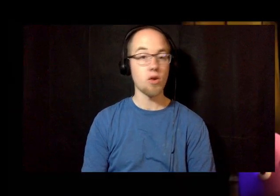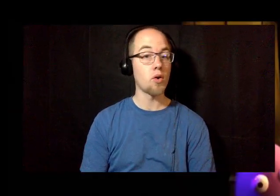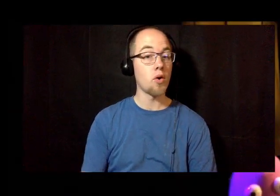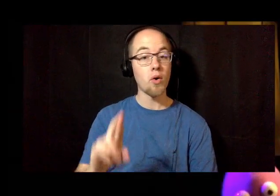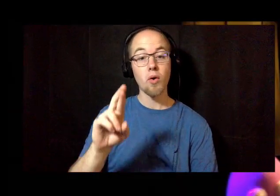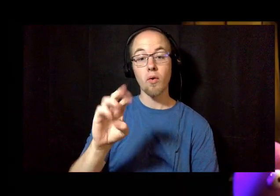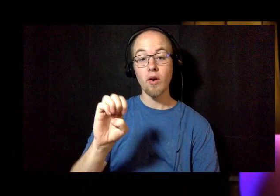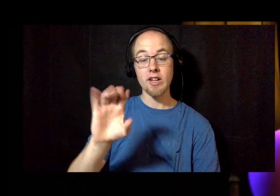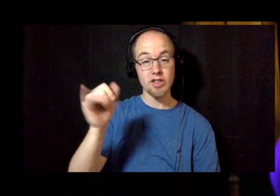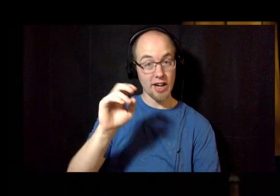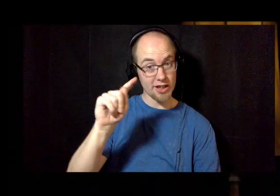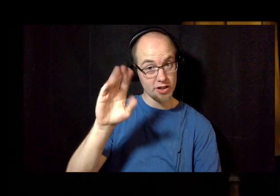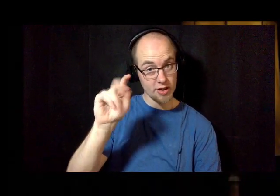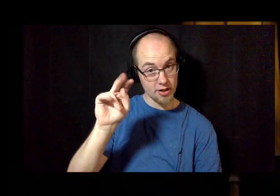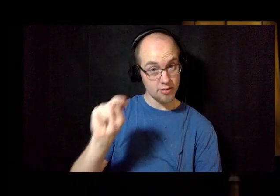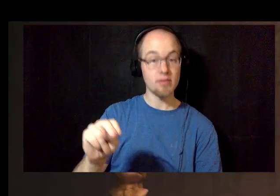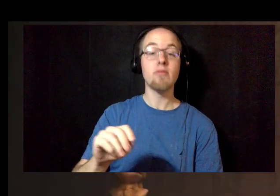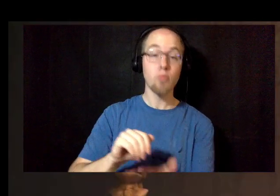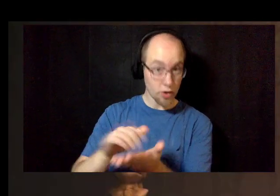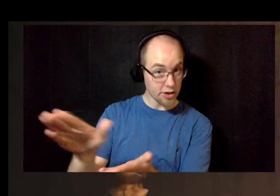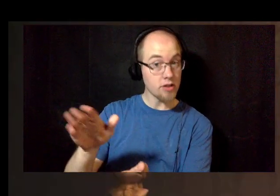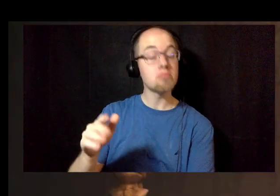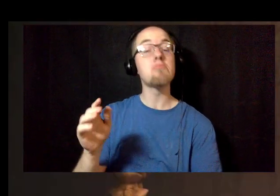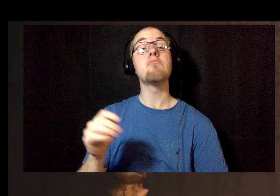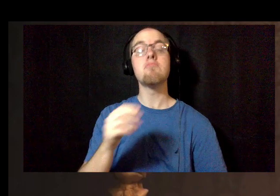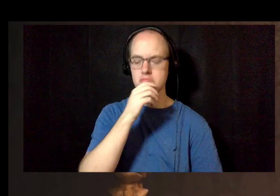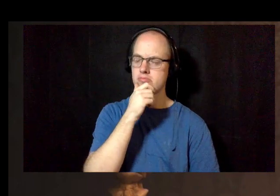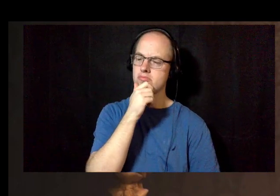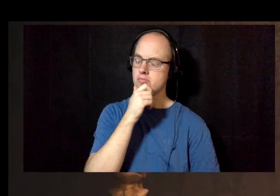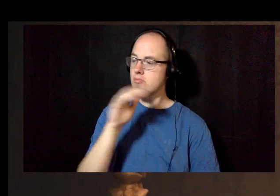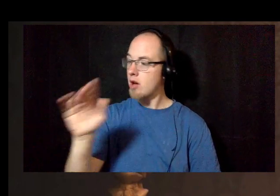Rejection, eh? I think, actually,